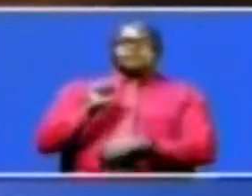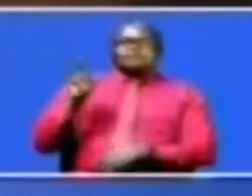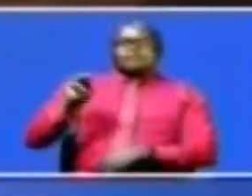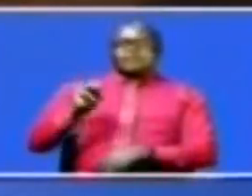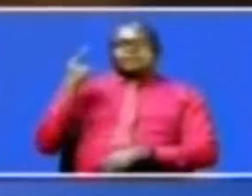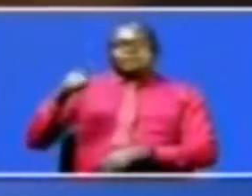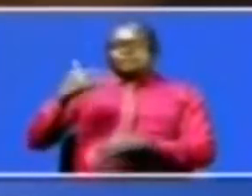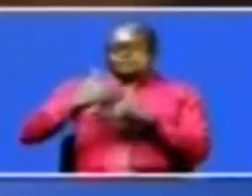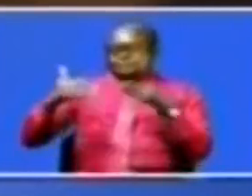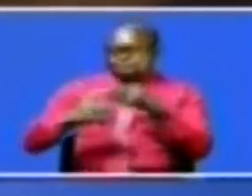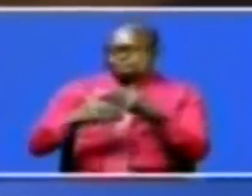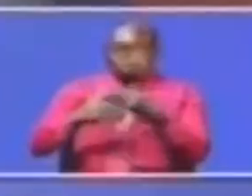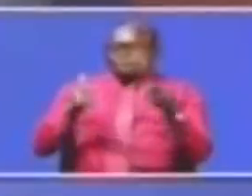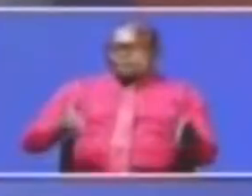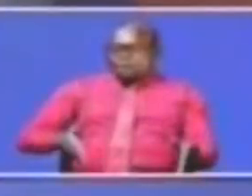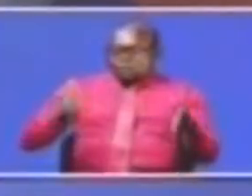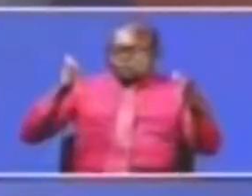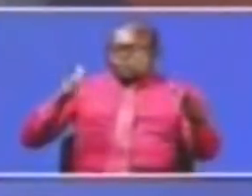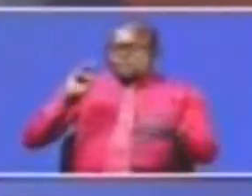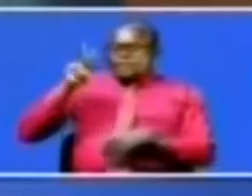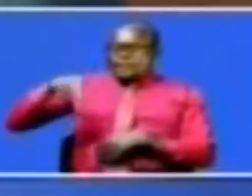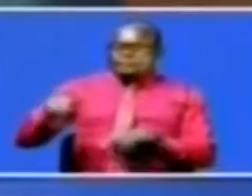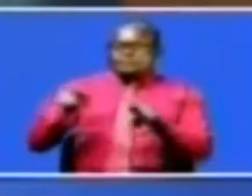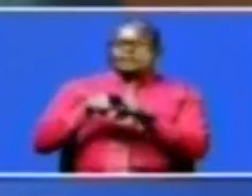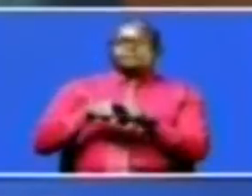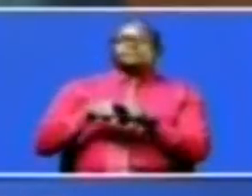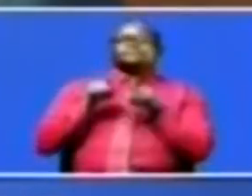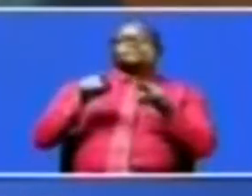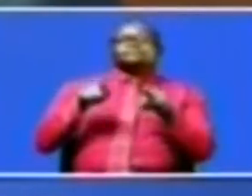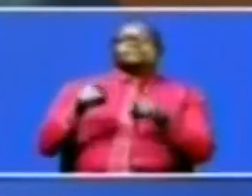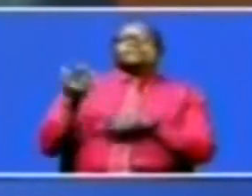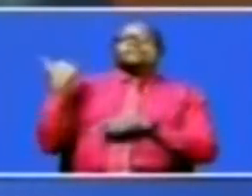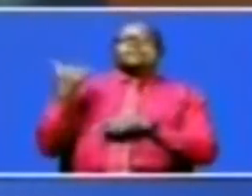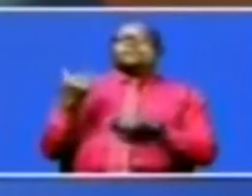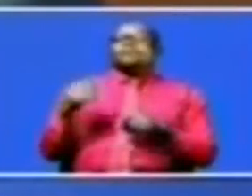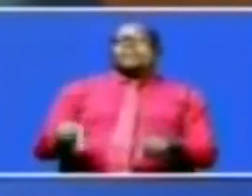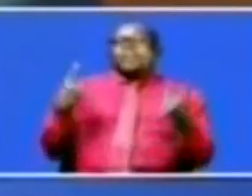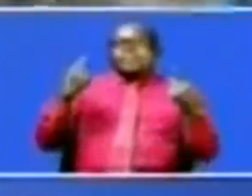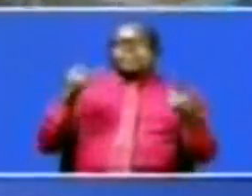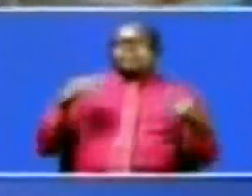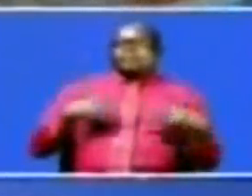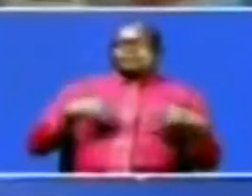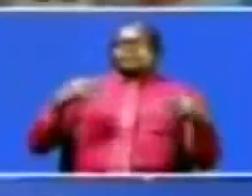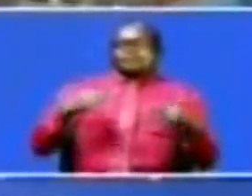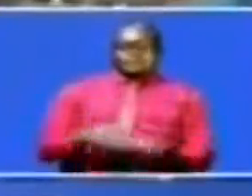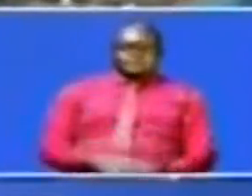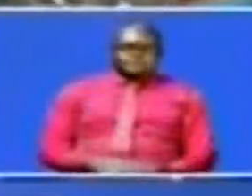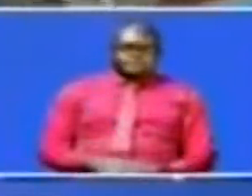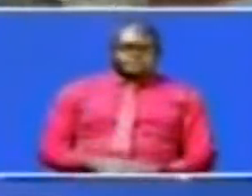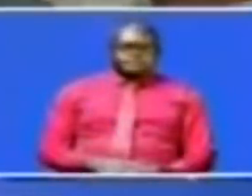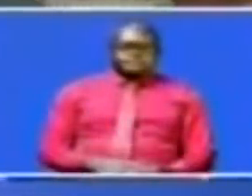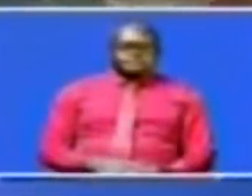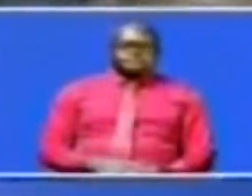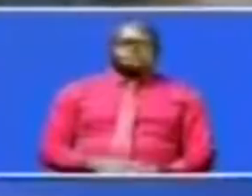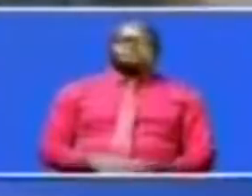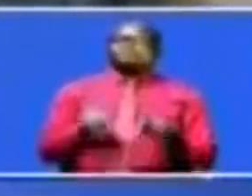shillings for the construction of Cinema Road. The MP was also charged with four more counts of conflict of interest.